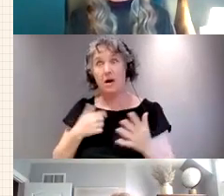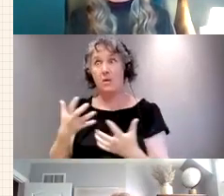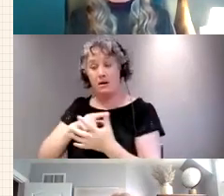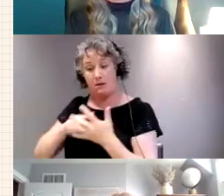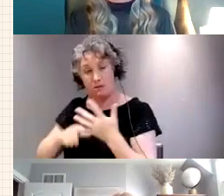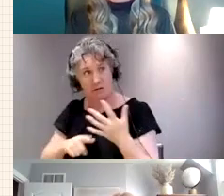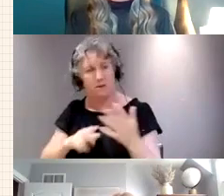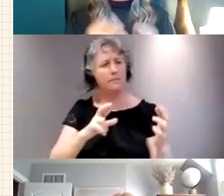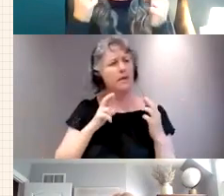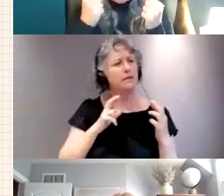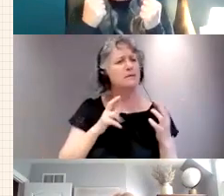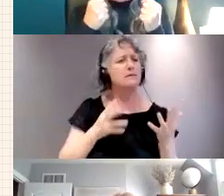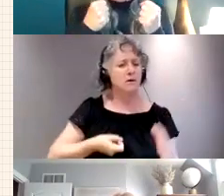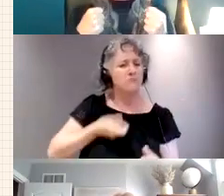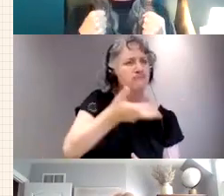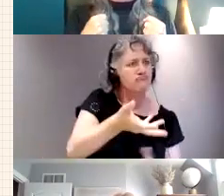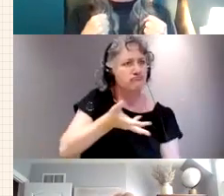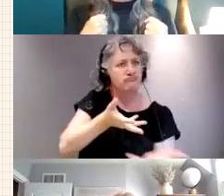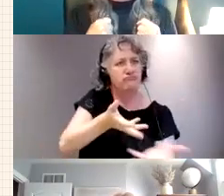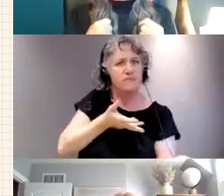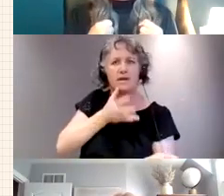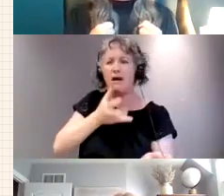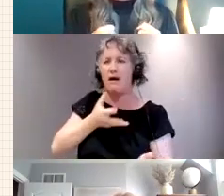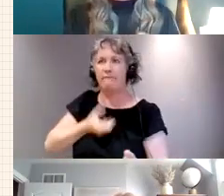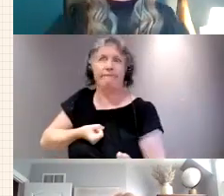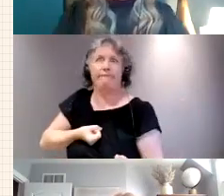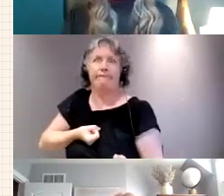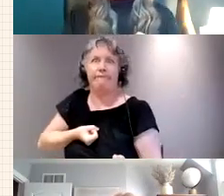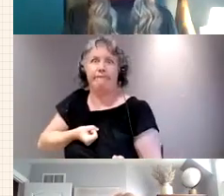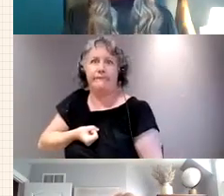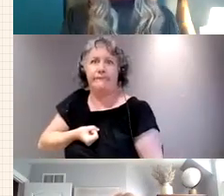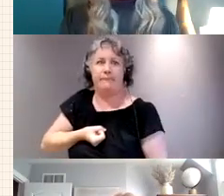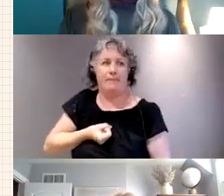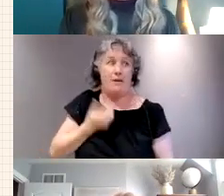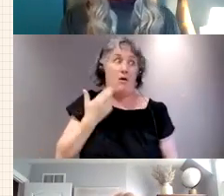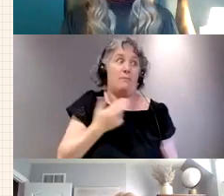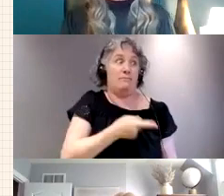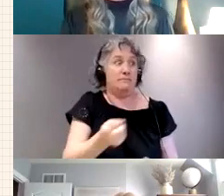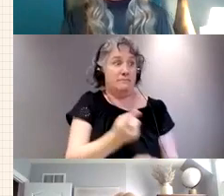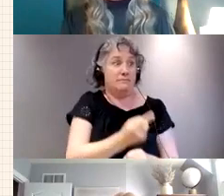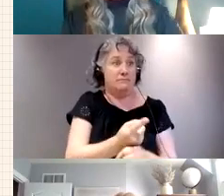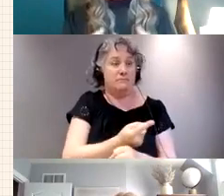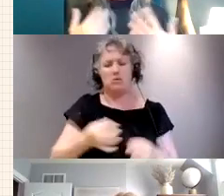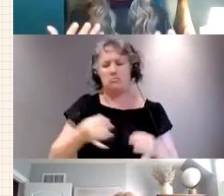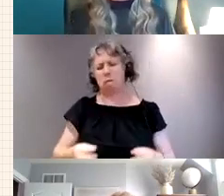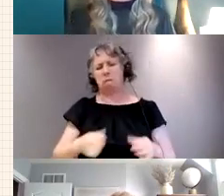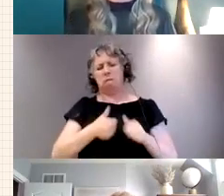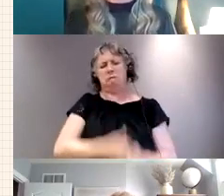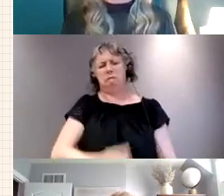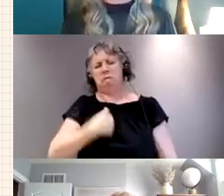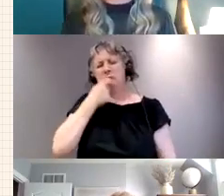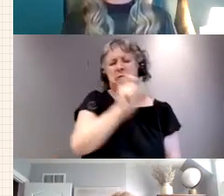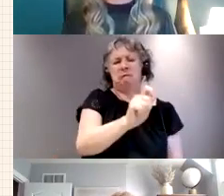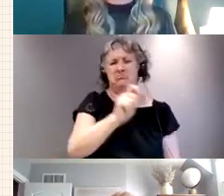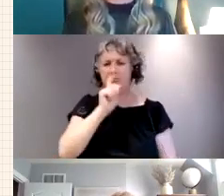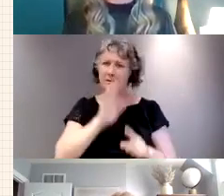so respectfully. This is not hold everything in, right? And just, it was my decision, I made it, period, right? It's kind of opening up a bit